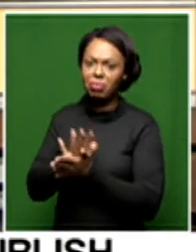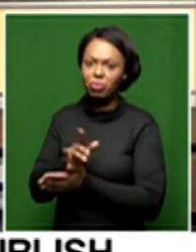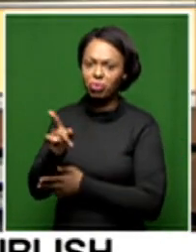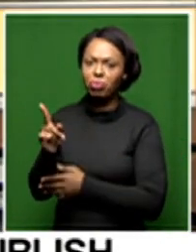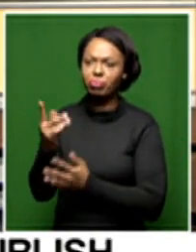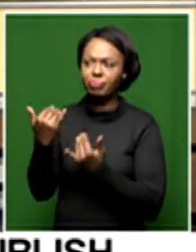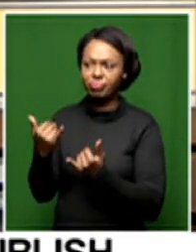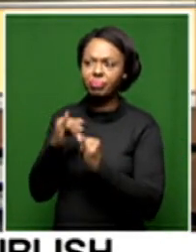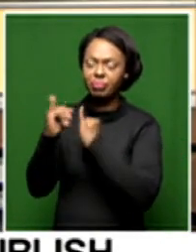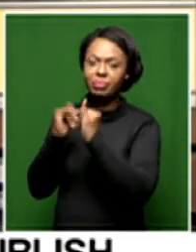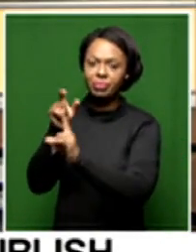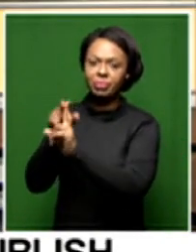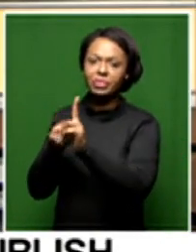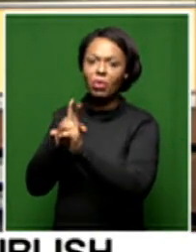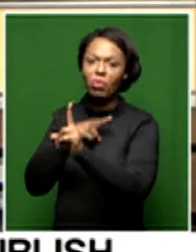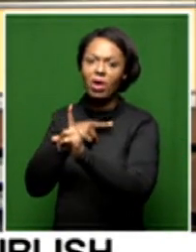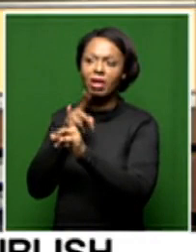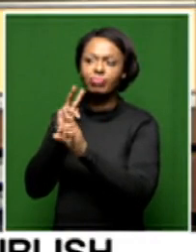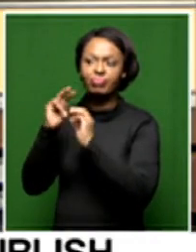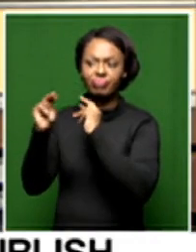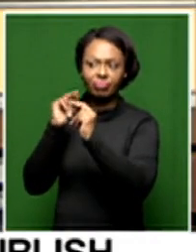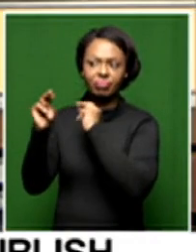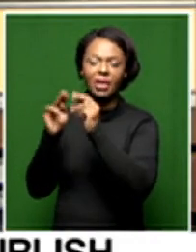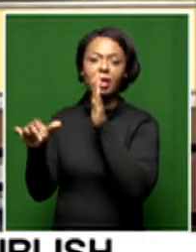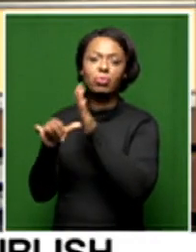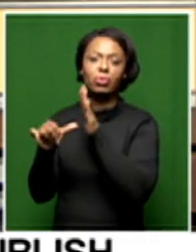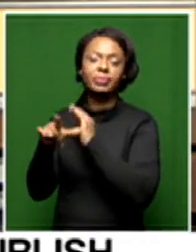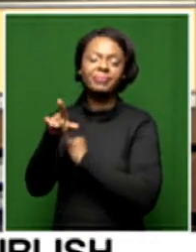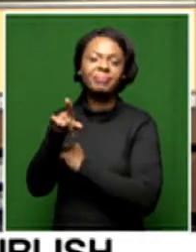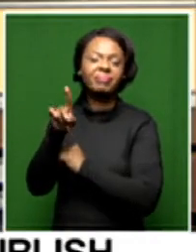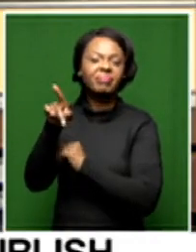because we will be having a very, very important conversation with regards to